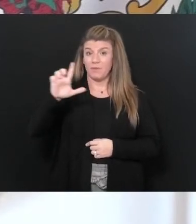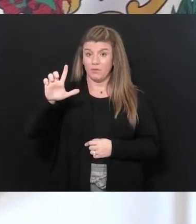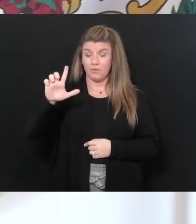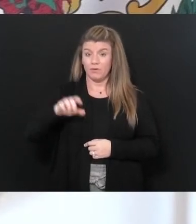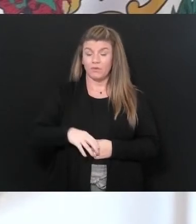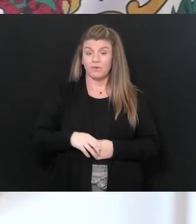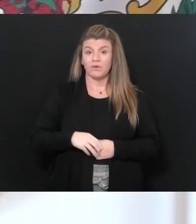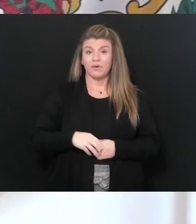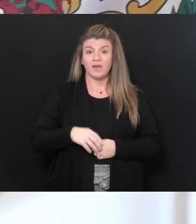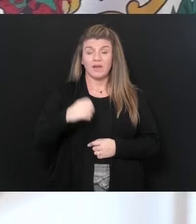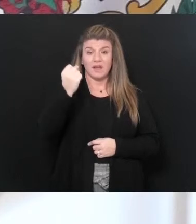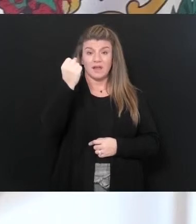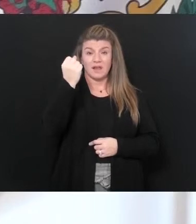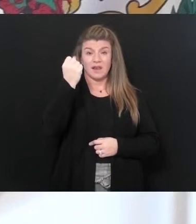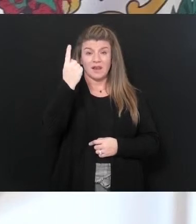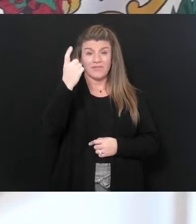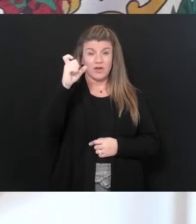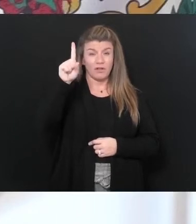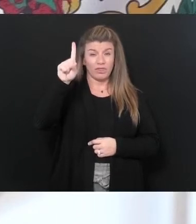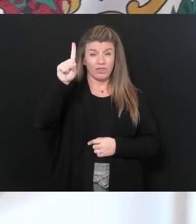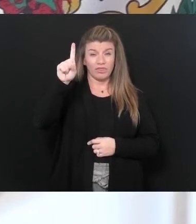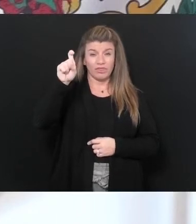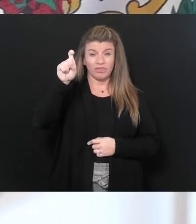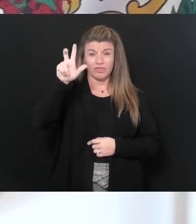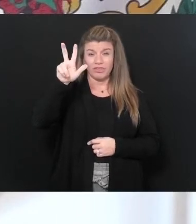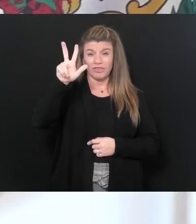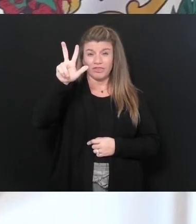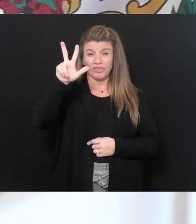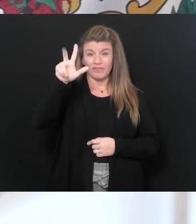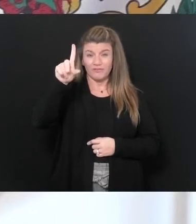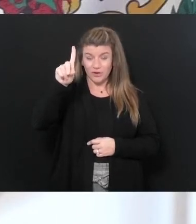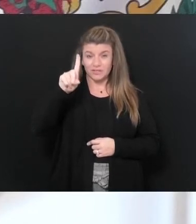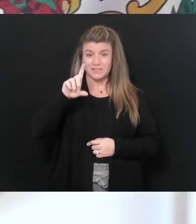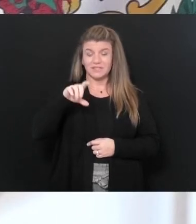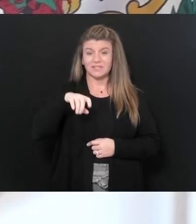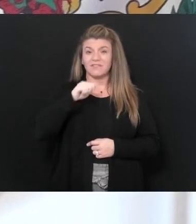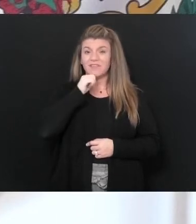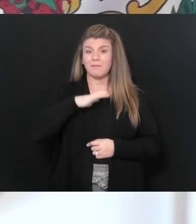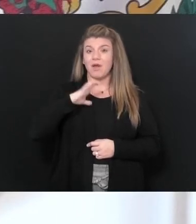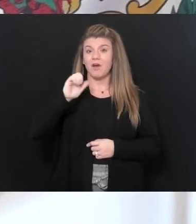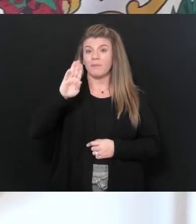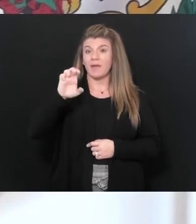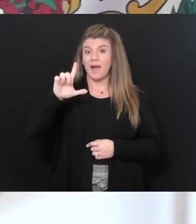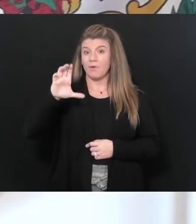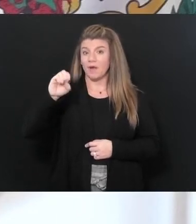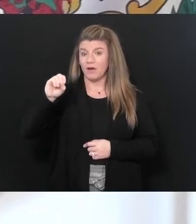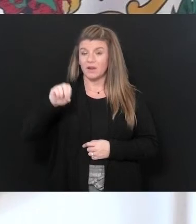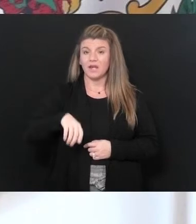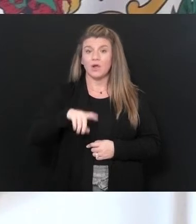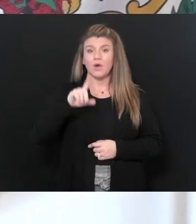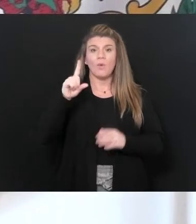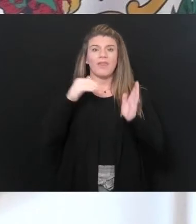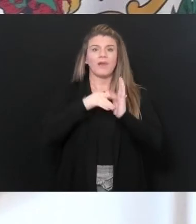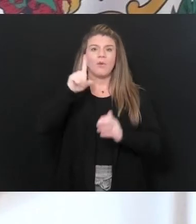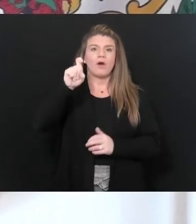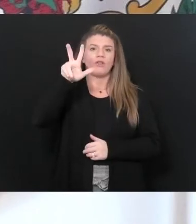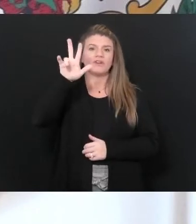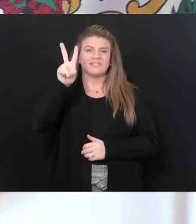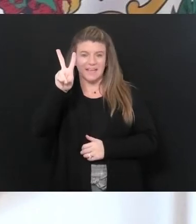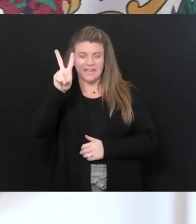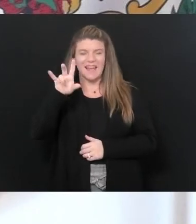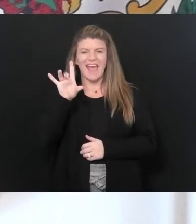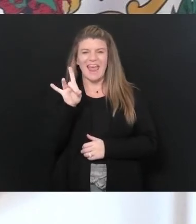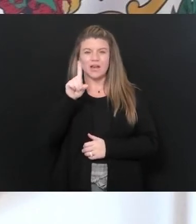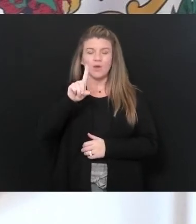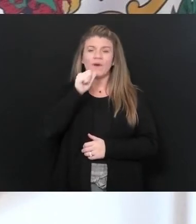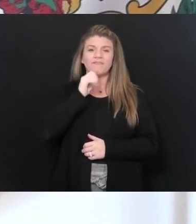Our 1131st death, a 67-year-old female from Cabell County. Our 1132nd death, an